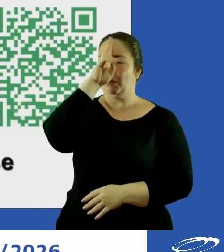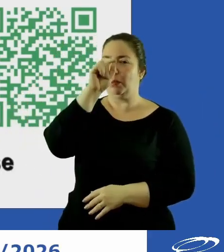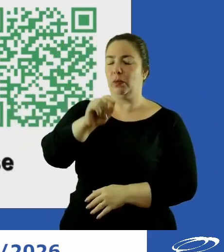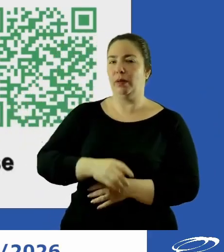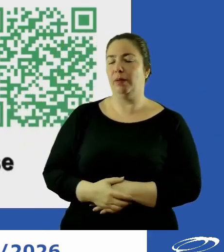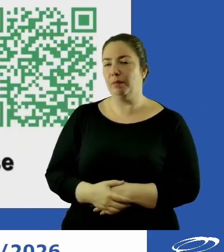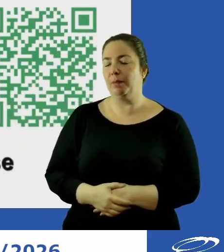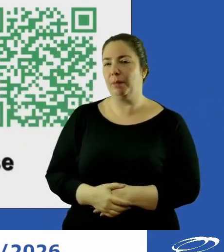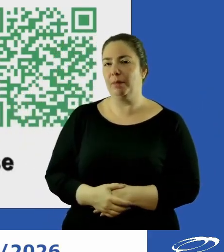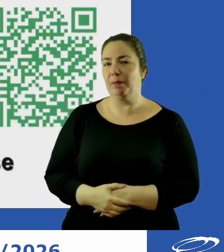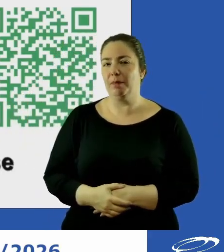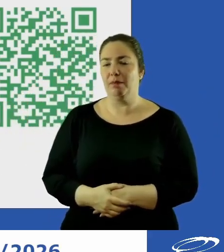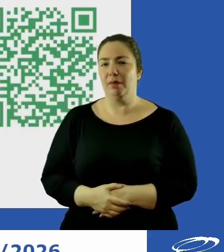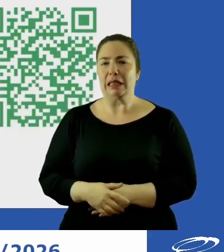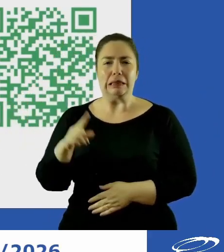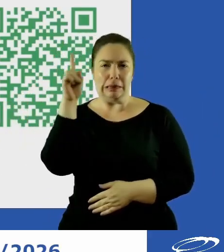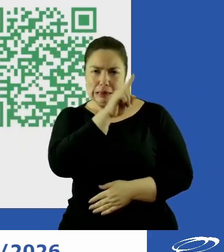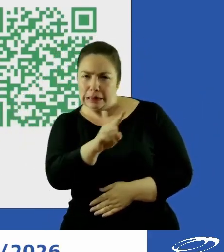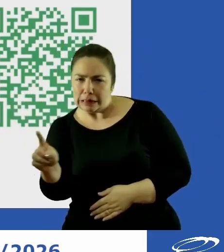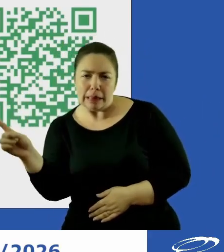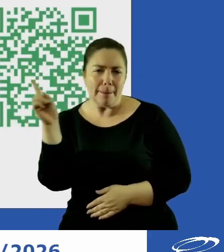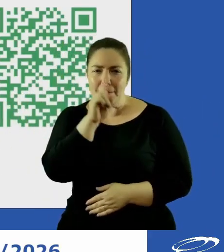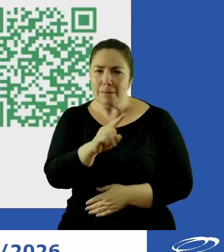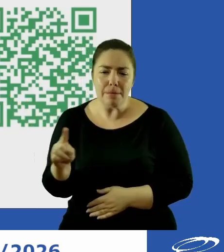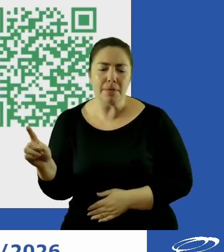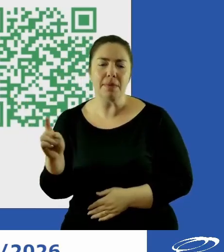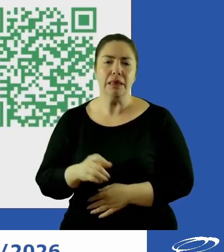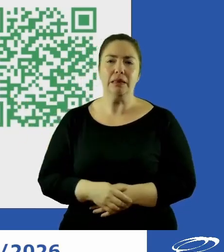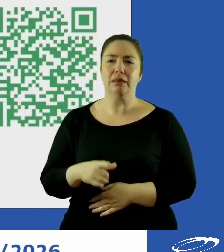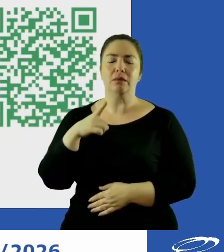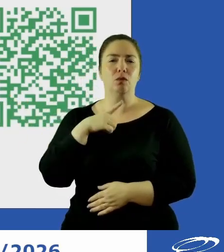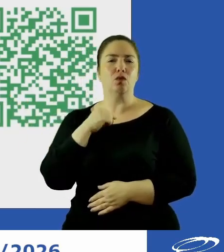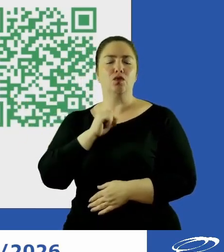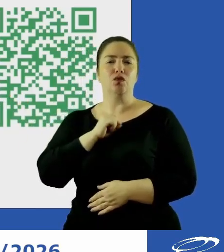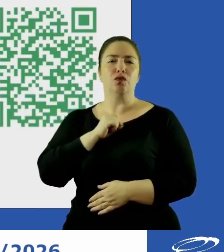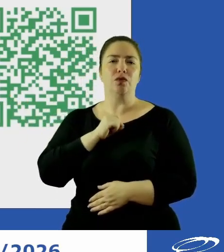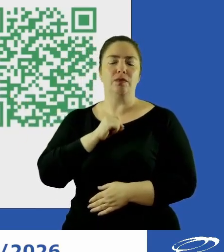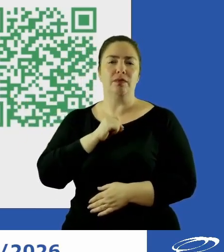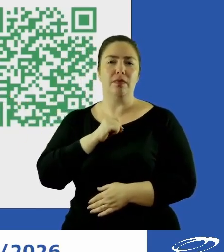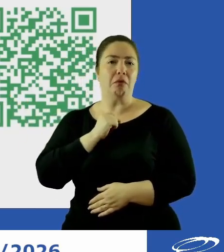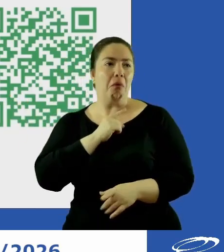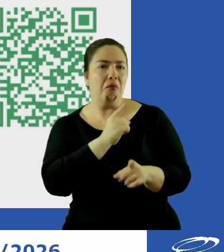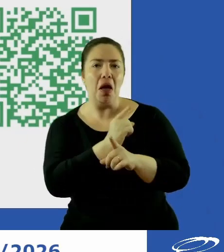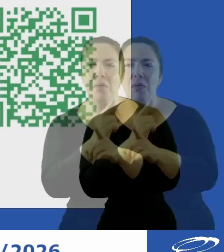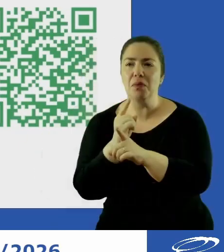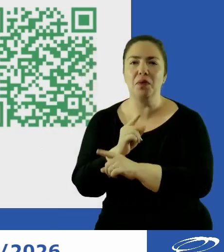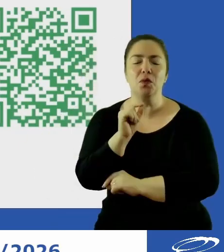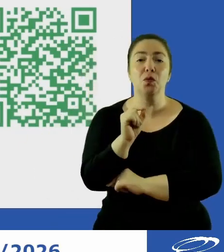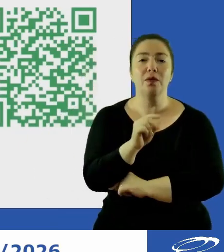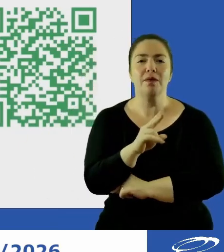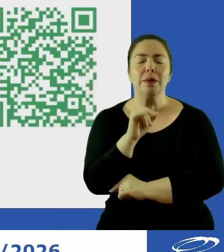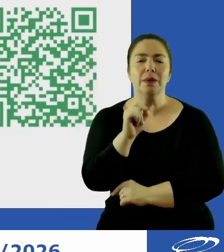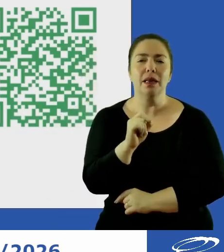the guideline every week. So if you click here on this update line, you will find all the every